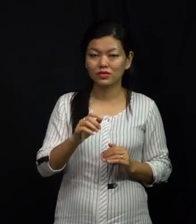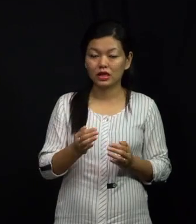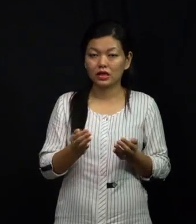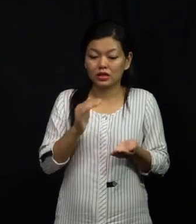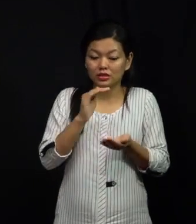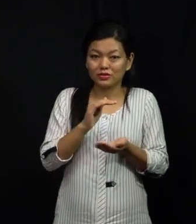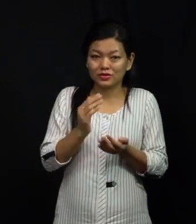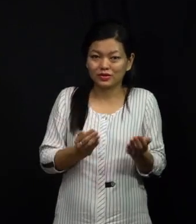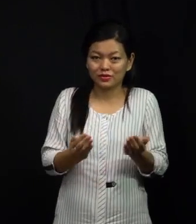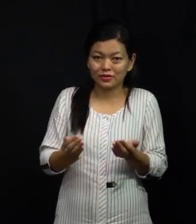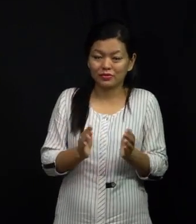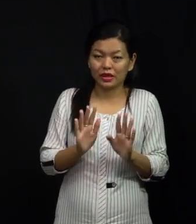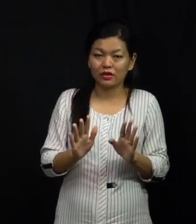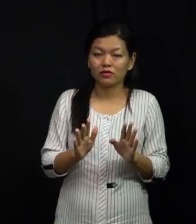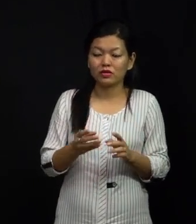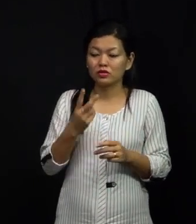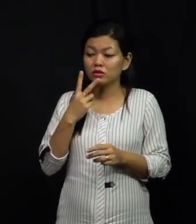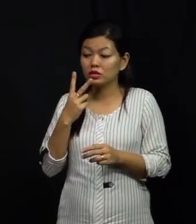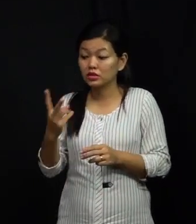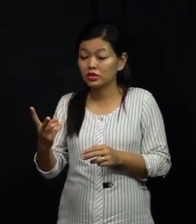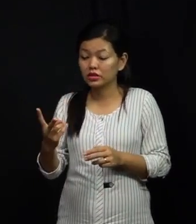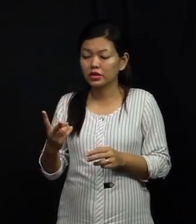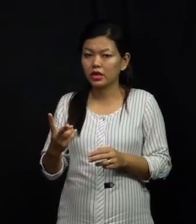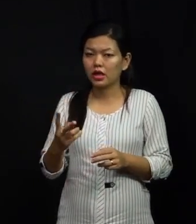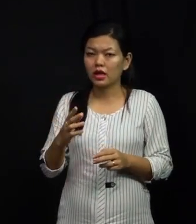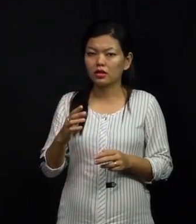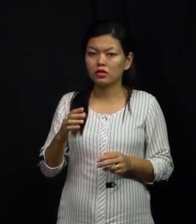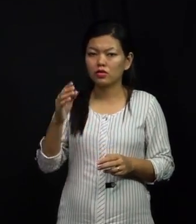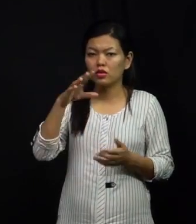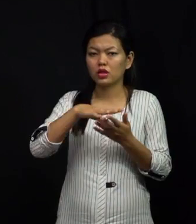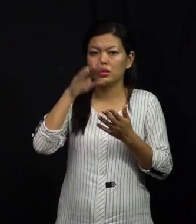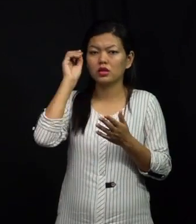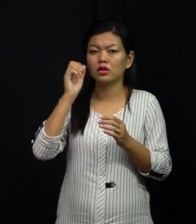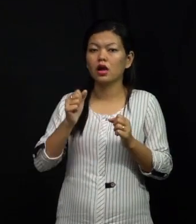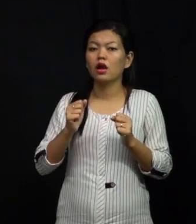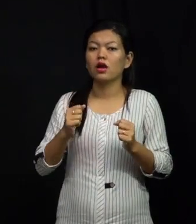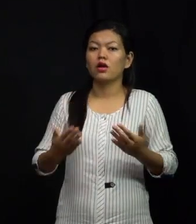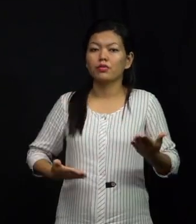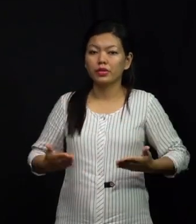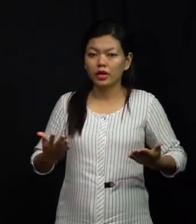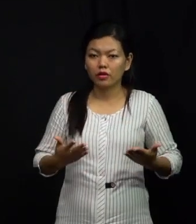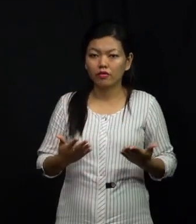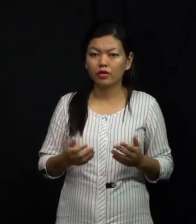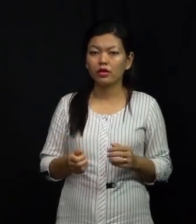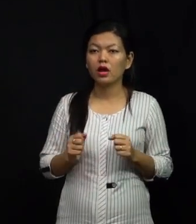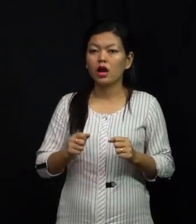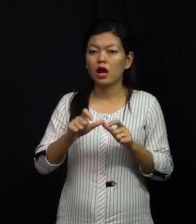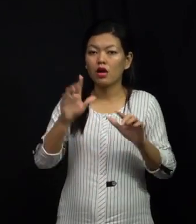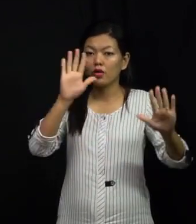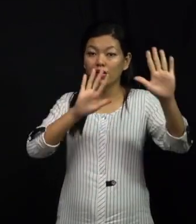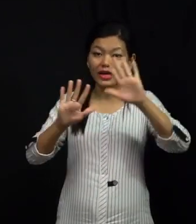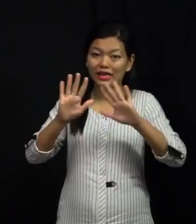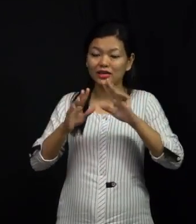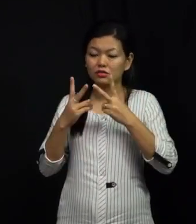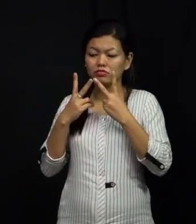he act? How does he react? How does he behave at home, right? So we will try to understand the